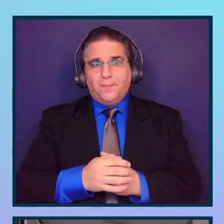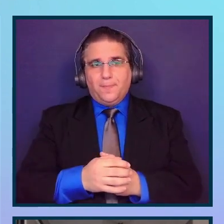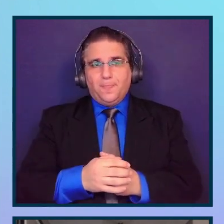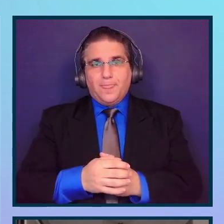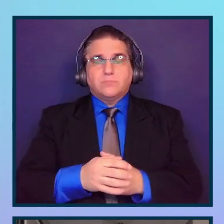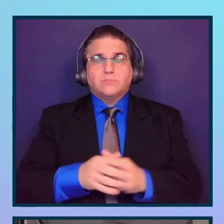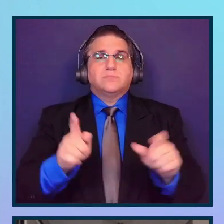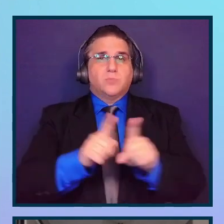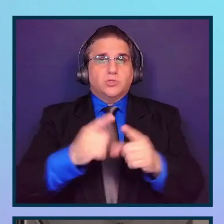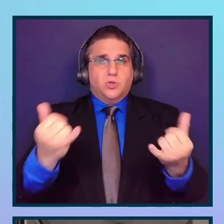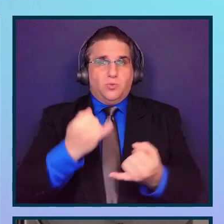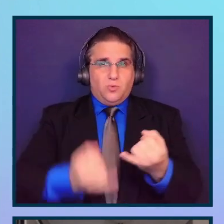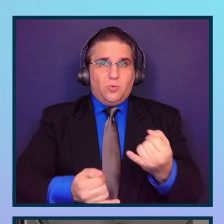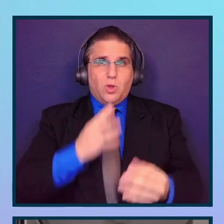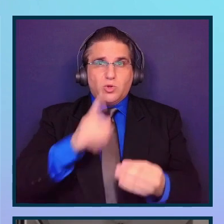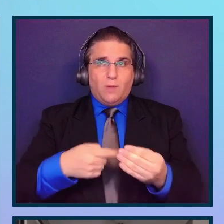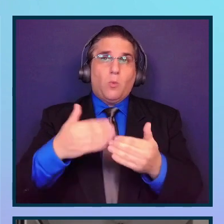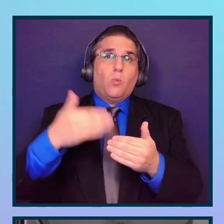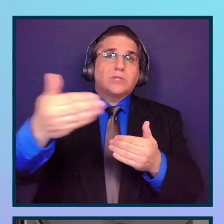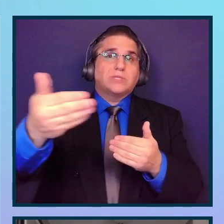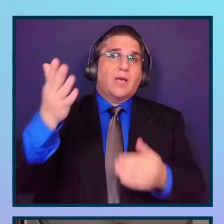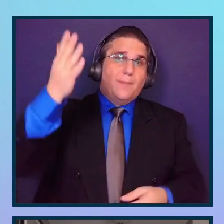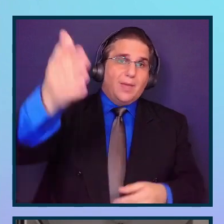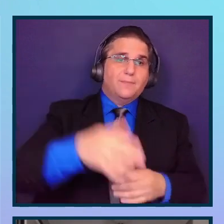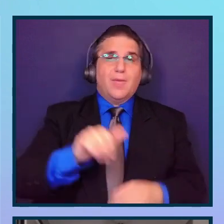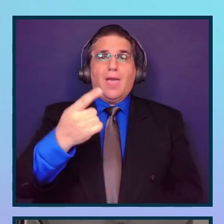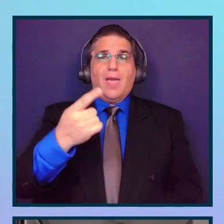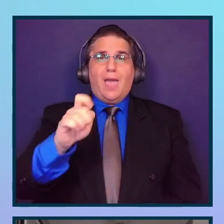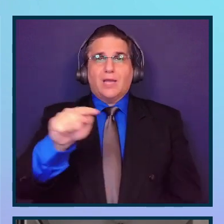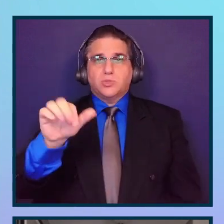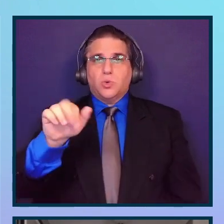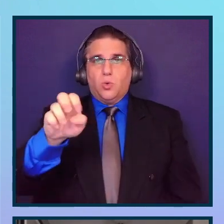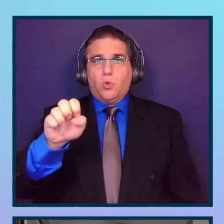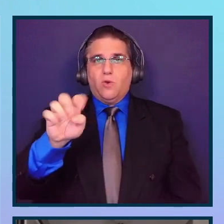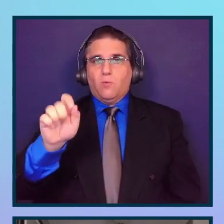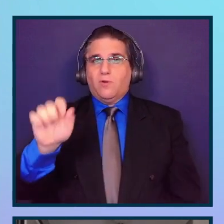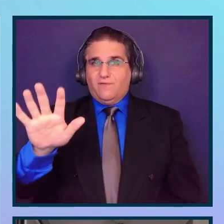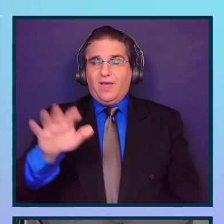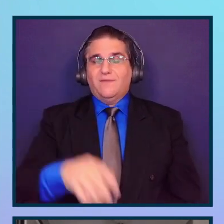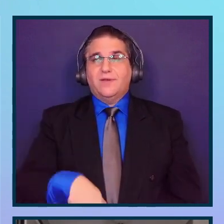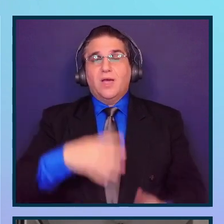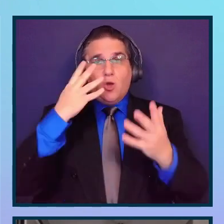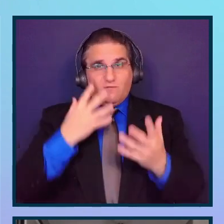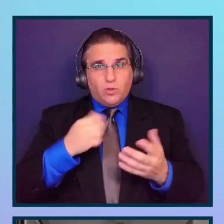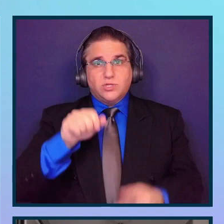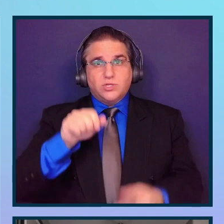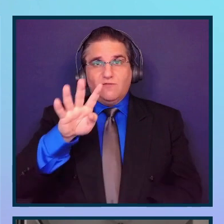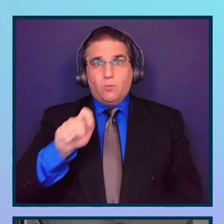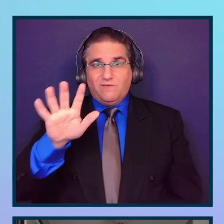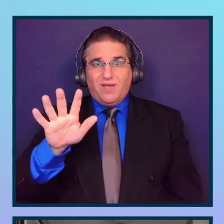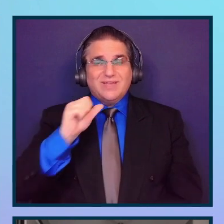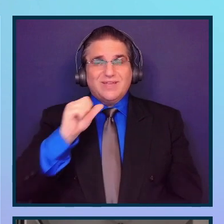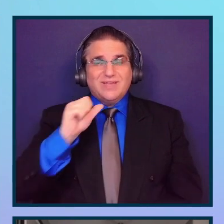Finally, we want to talk about what's coming, axe-core 4.5. So unfortunately, axe-core 4.5 has